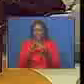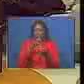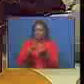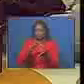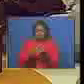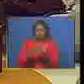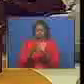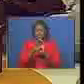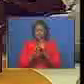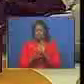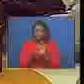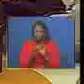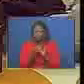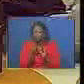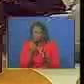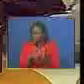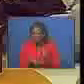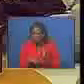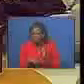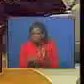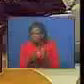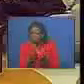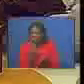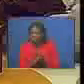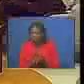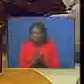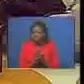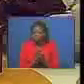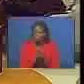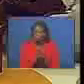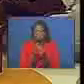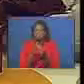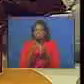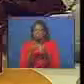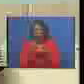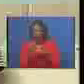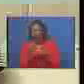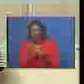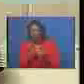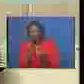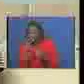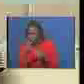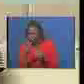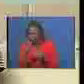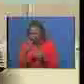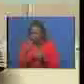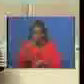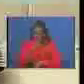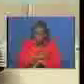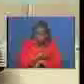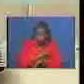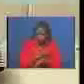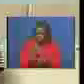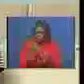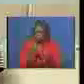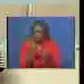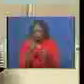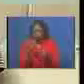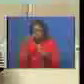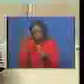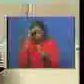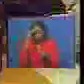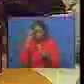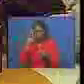be talking about it shortly but Grace you've gone through the system you now are student at the USI